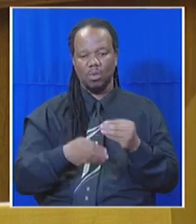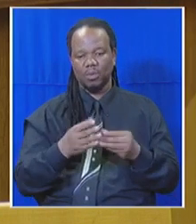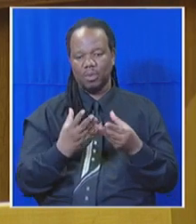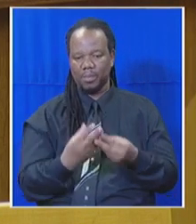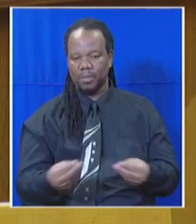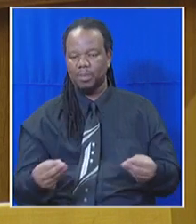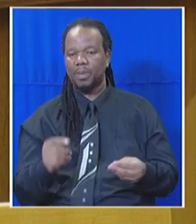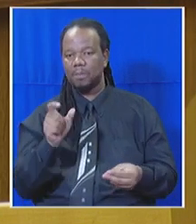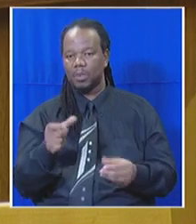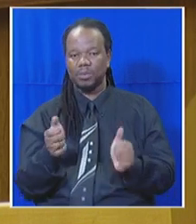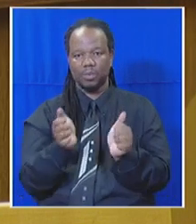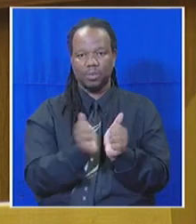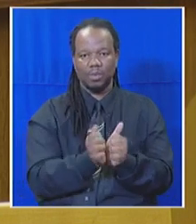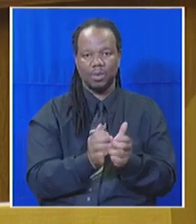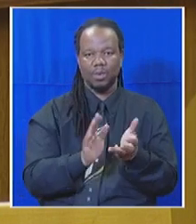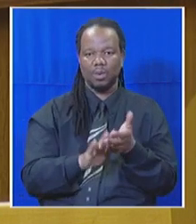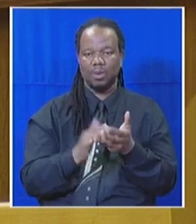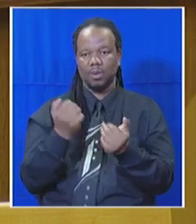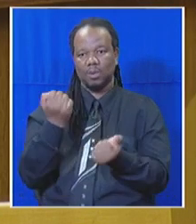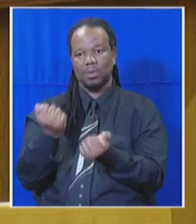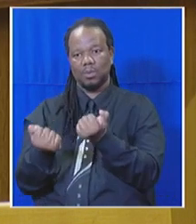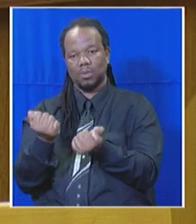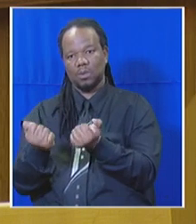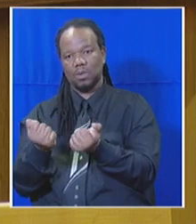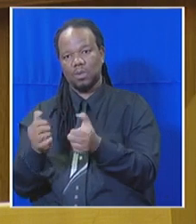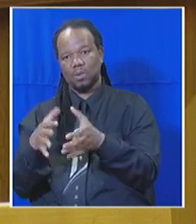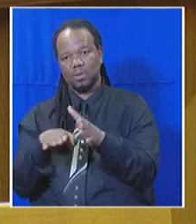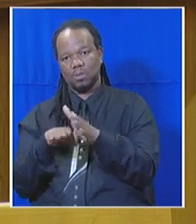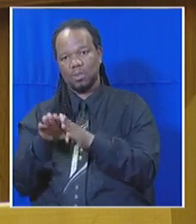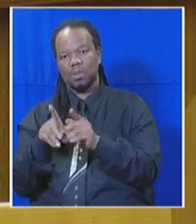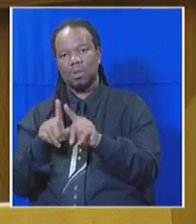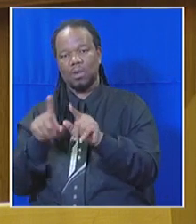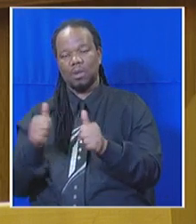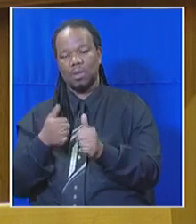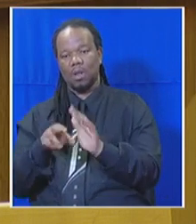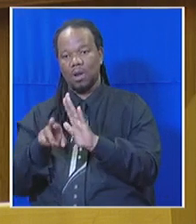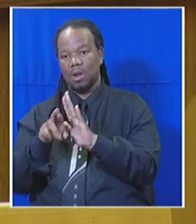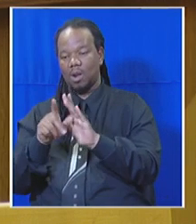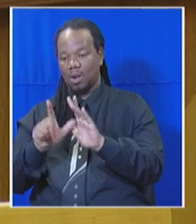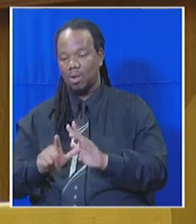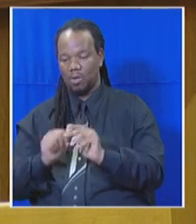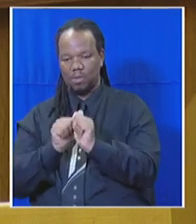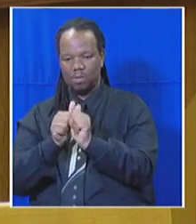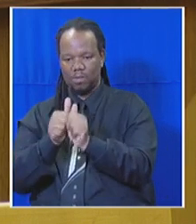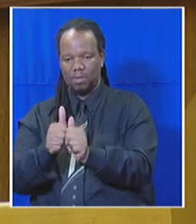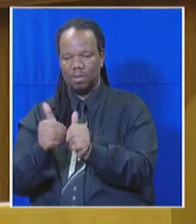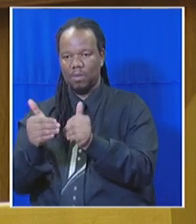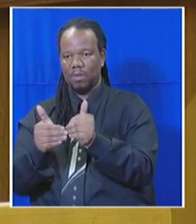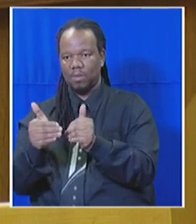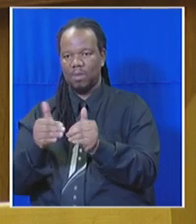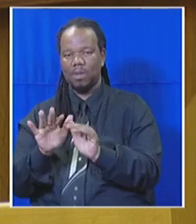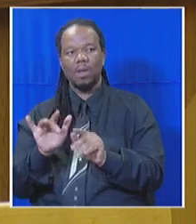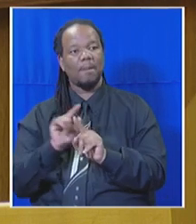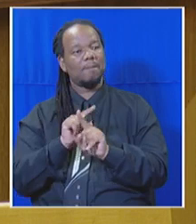prosecuted, judicial government is strengthened, and rule of law is maintained and upheld. Corruption being